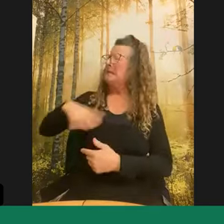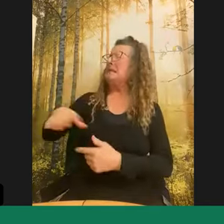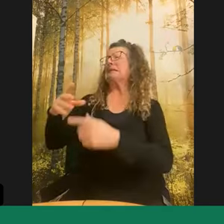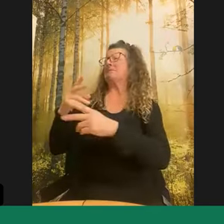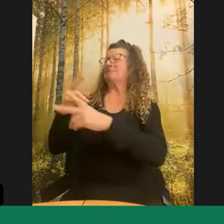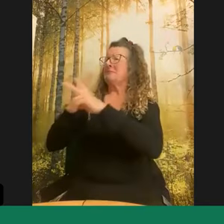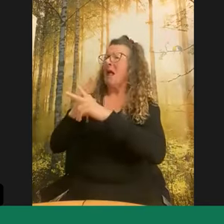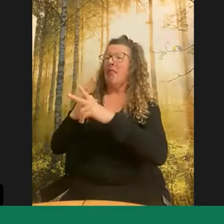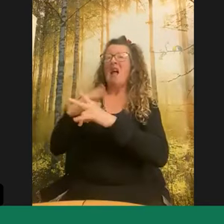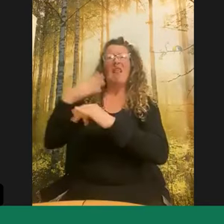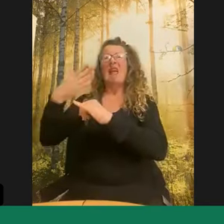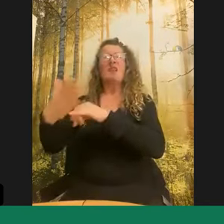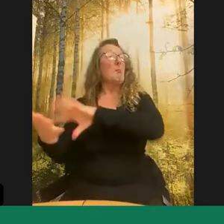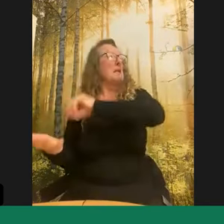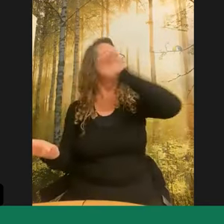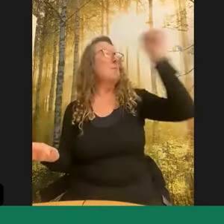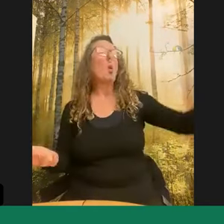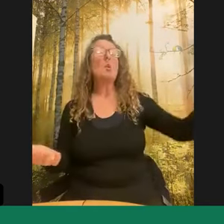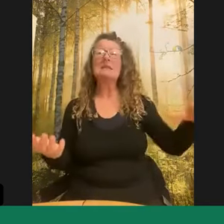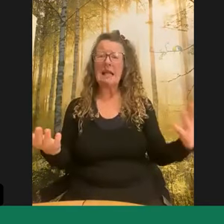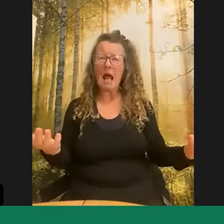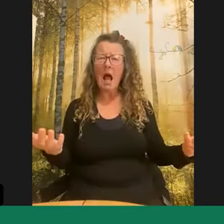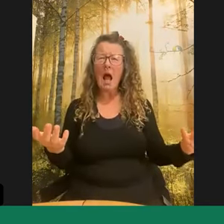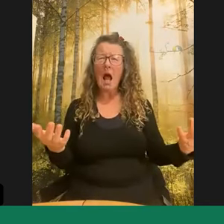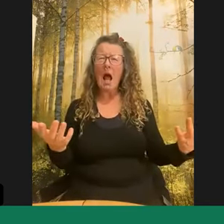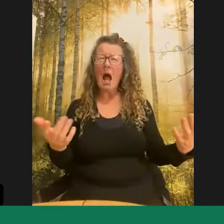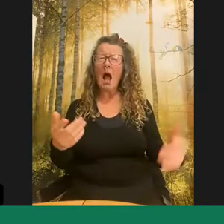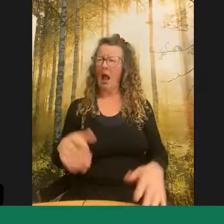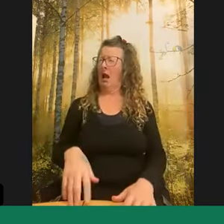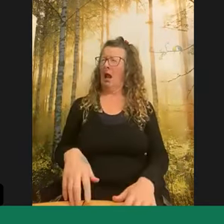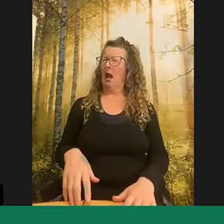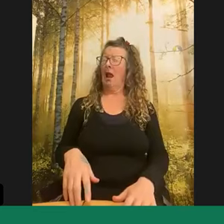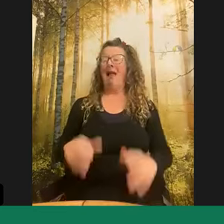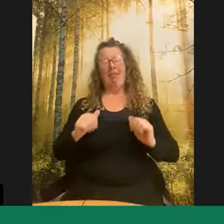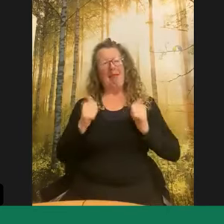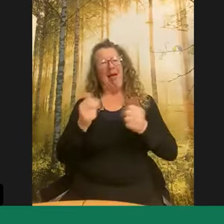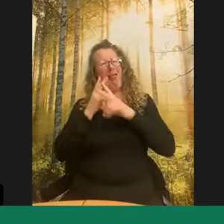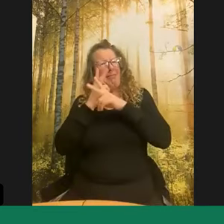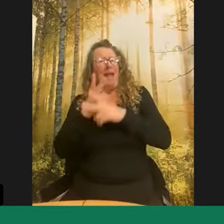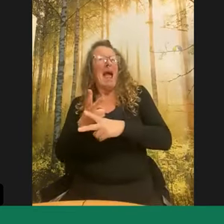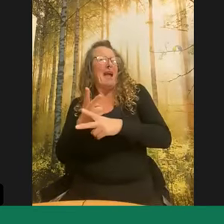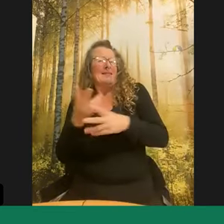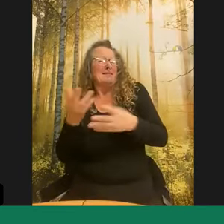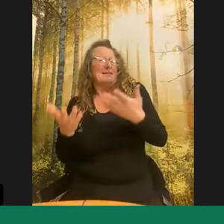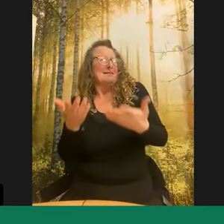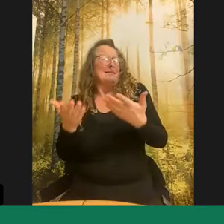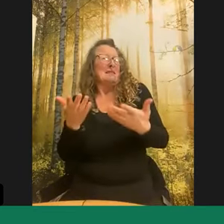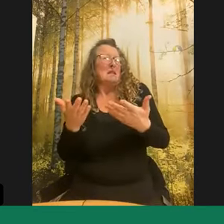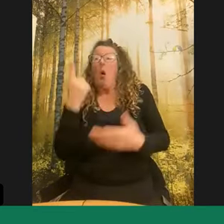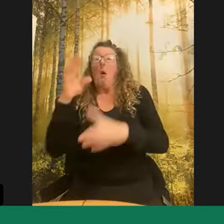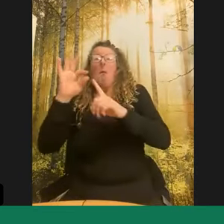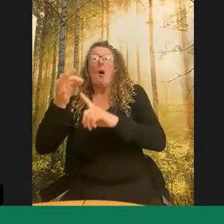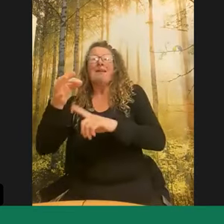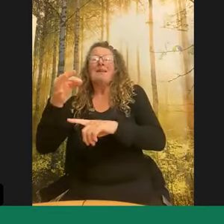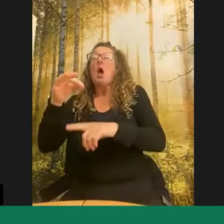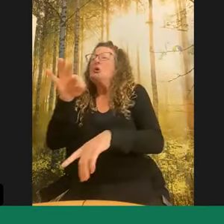deported. So that path, that healthcare path, was that because at one point doctors were being recruited